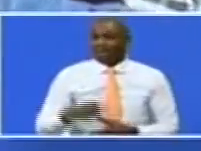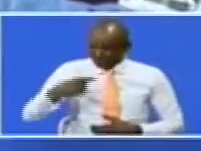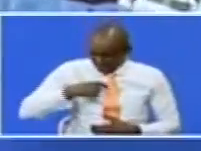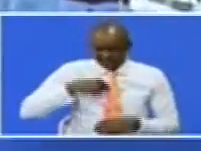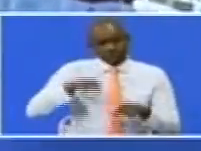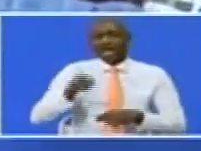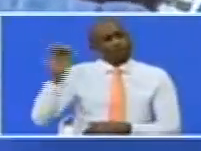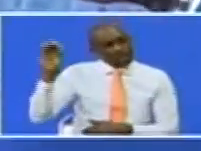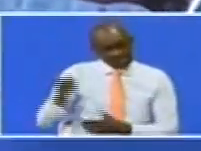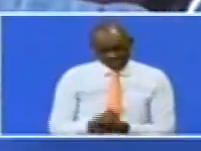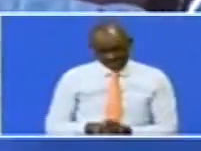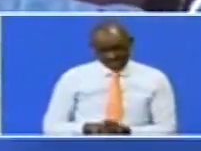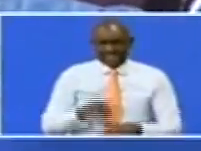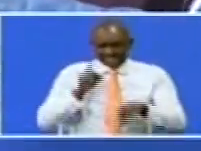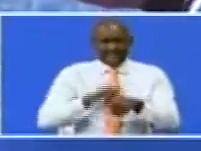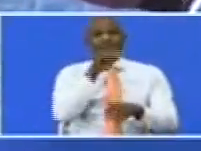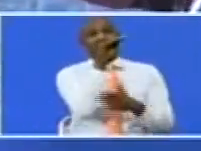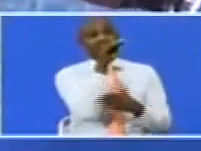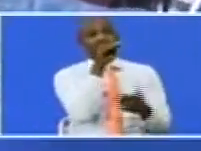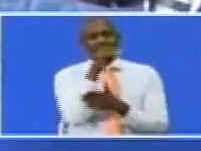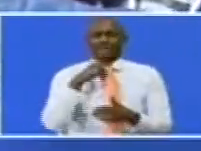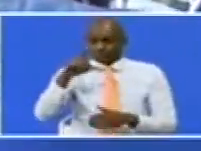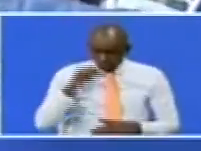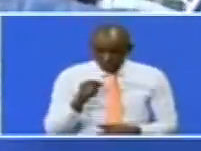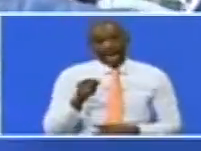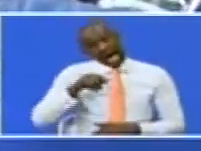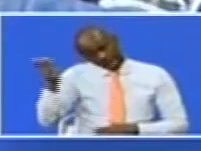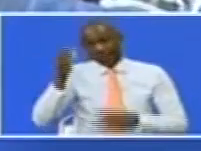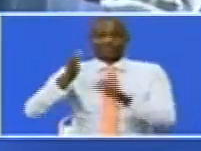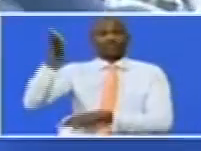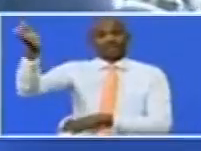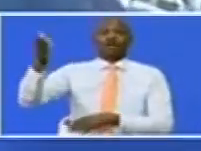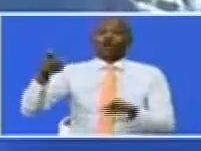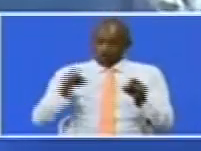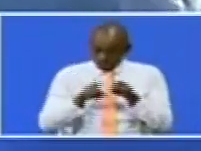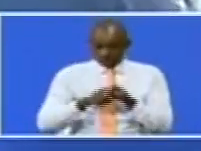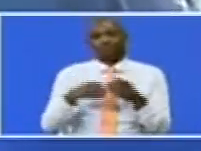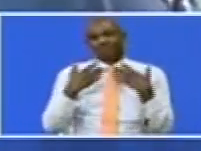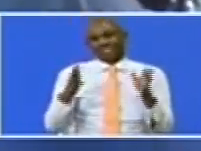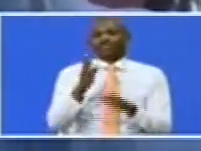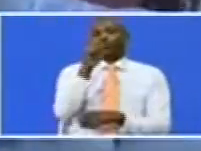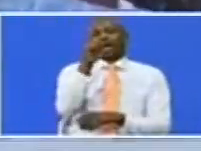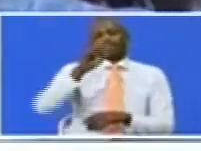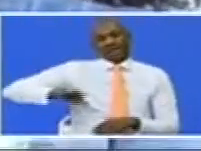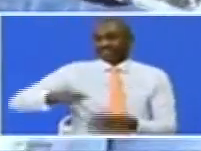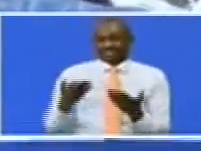asubuhi nikiulizia naambiwa yule mmoja wako pia na yeye amechukuliwa.